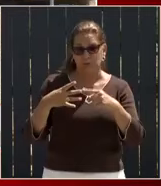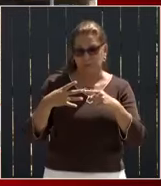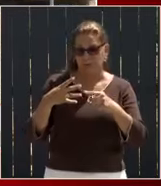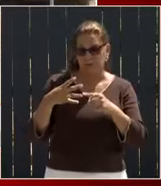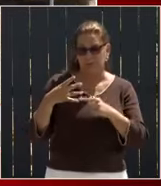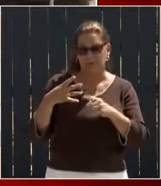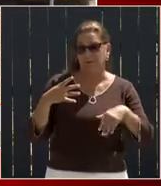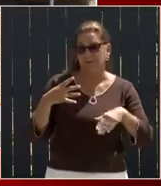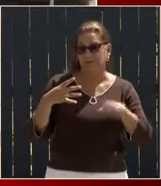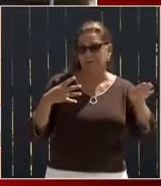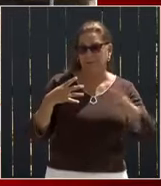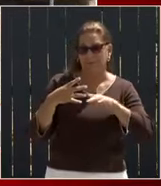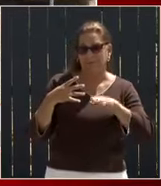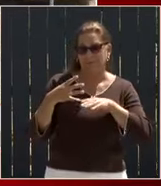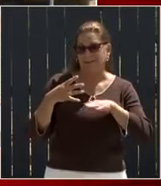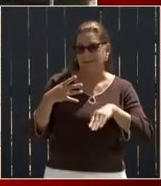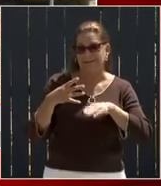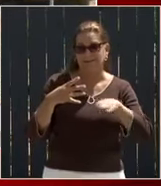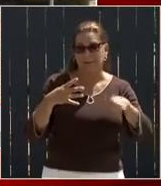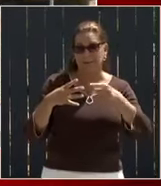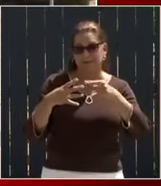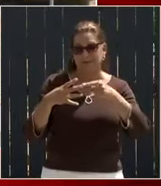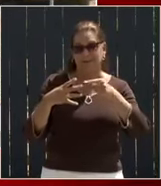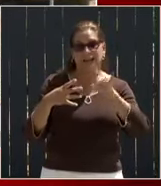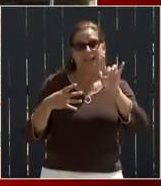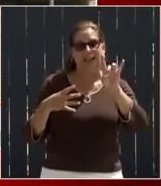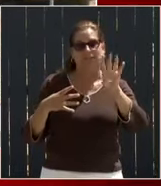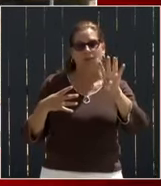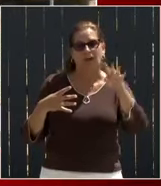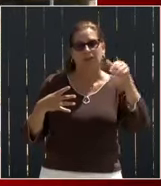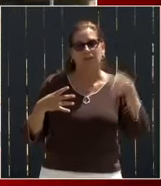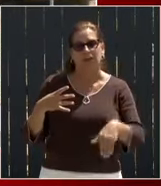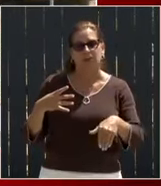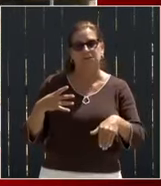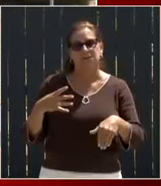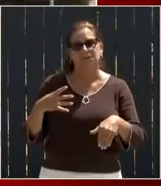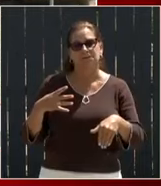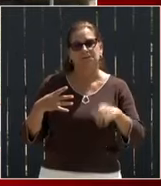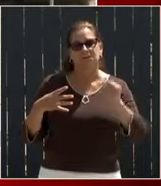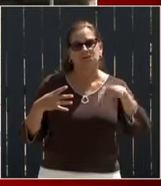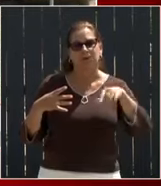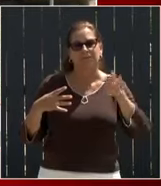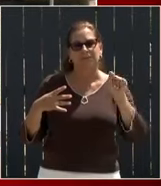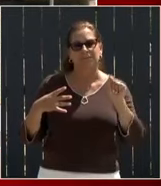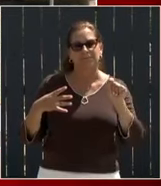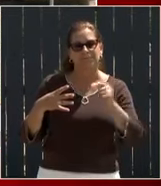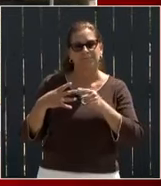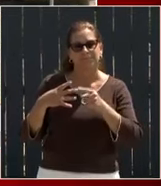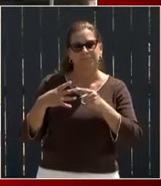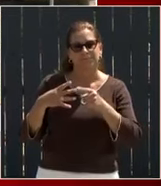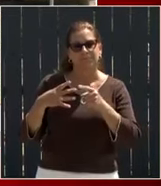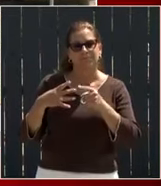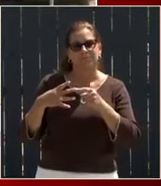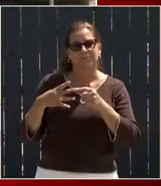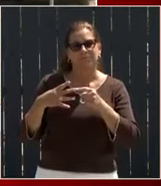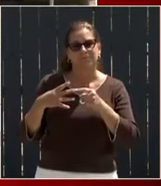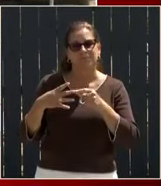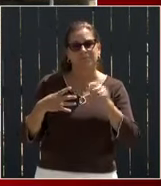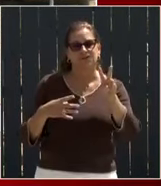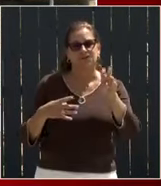of 84,500 square feet of retail and a 260-unit multifamily property, the Crest